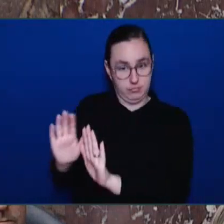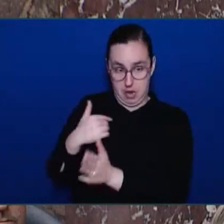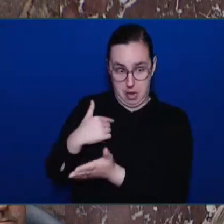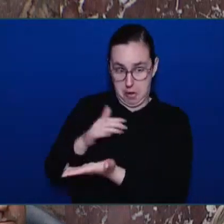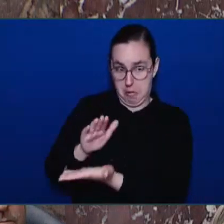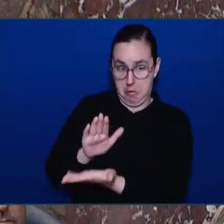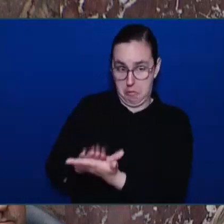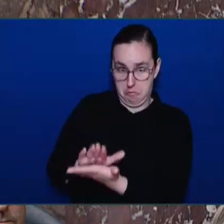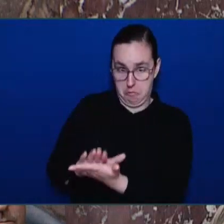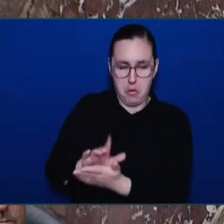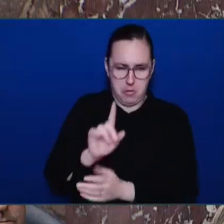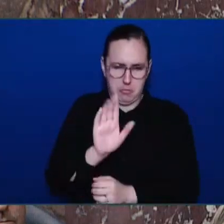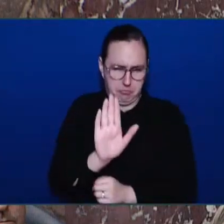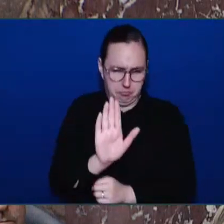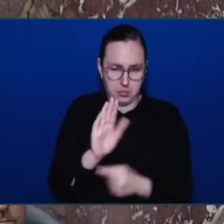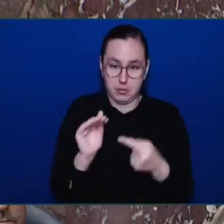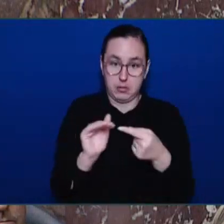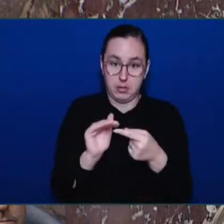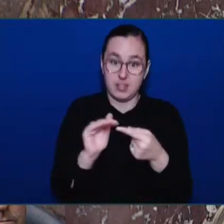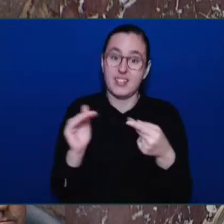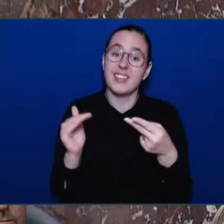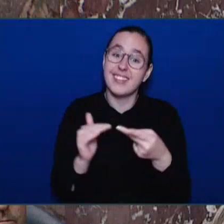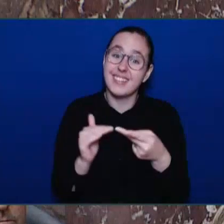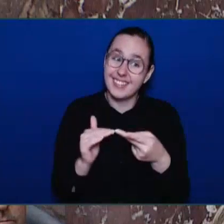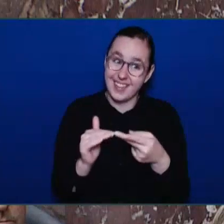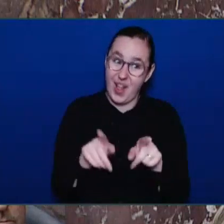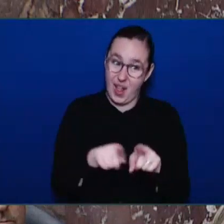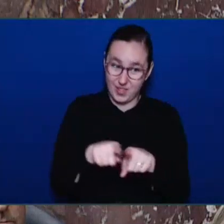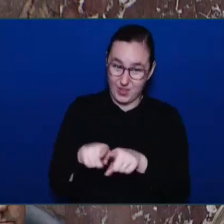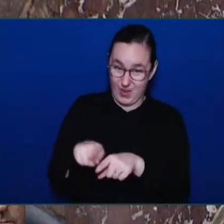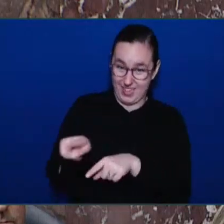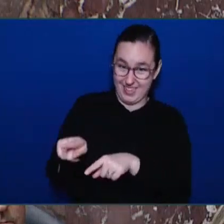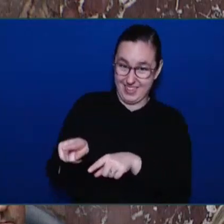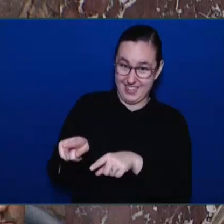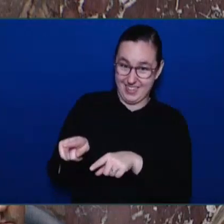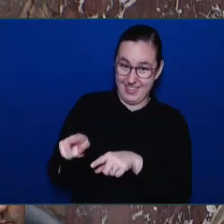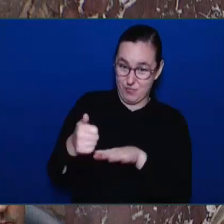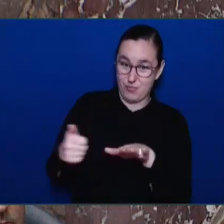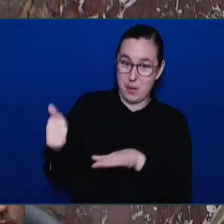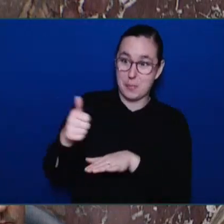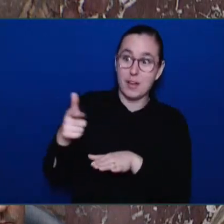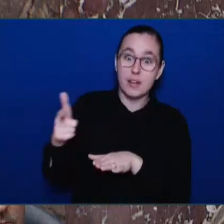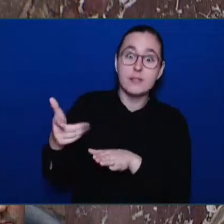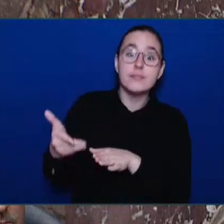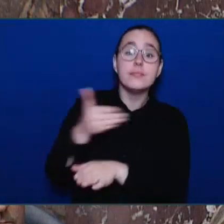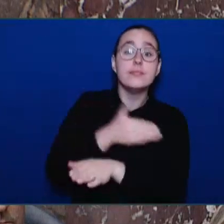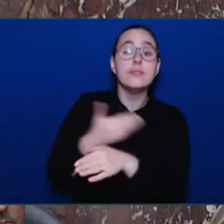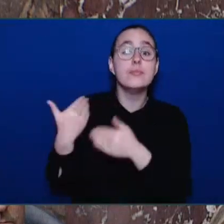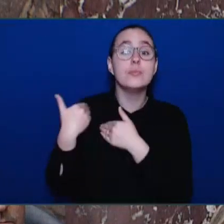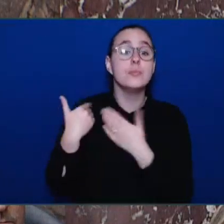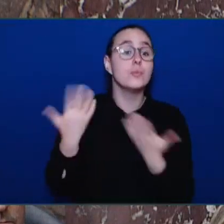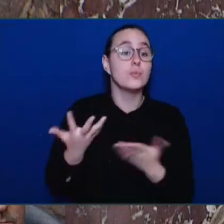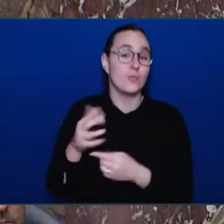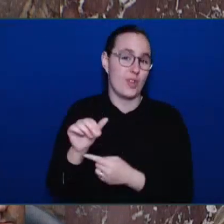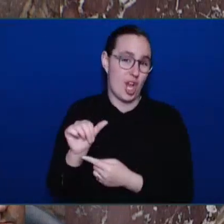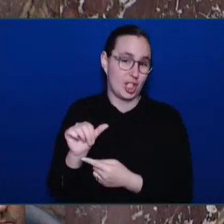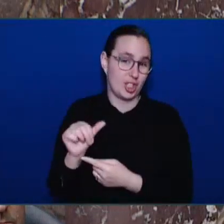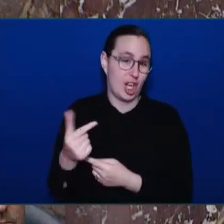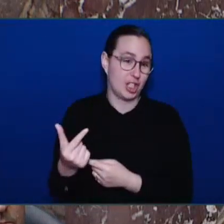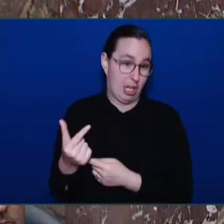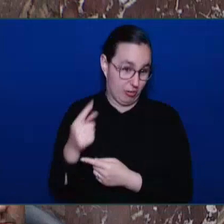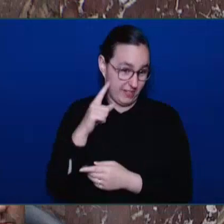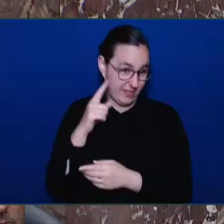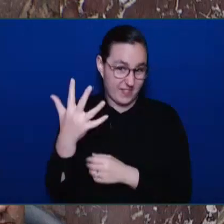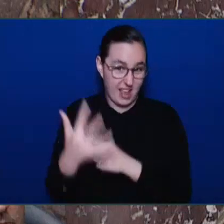also been and had responsibilities as the Attorney General for the past 5 years, and in that role, he was the architect